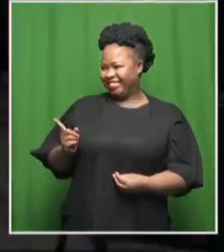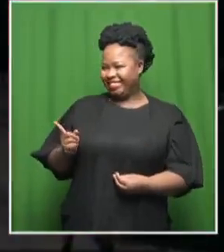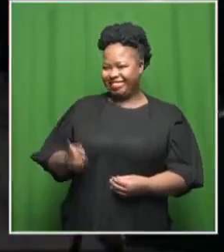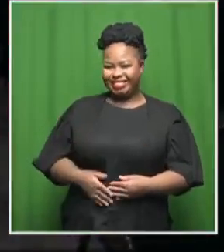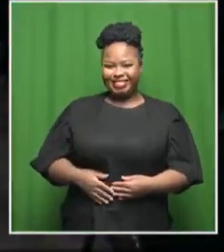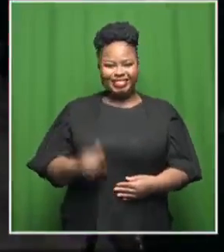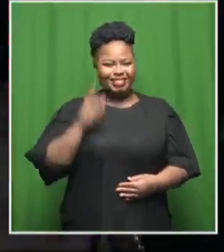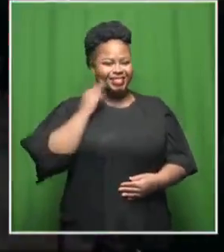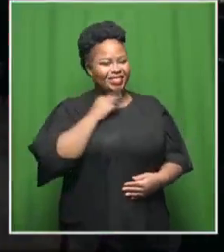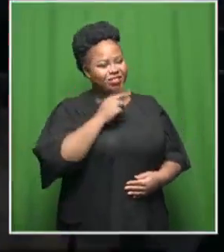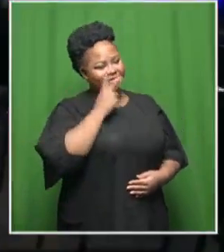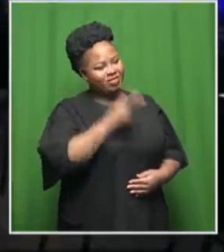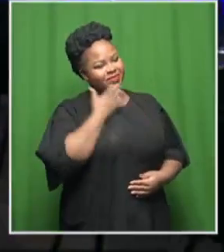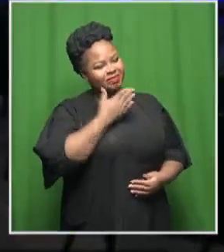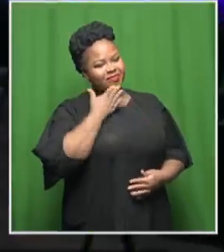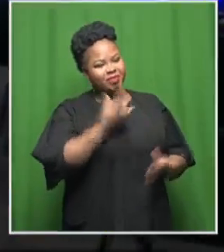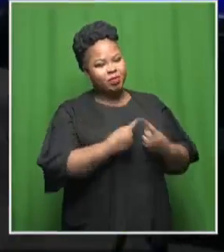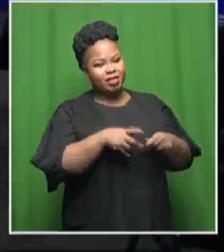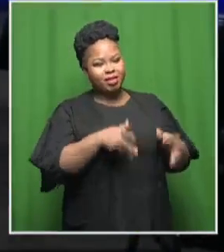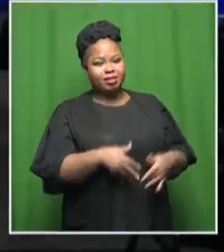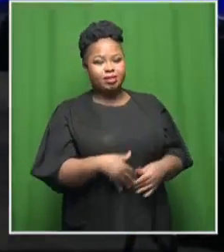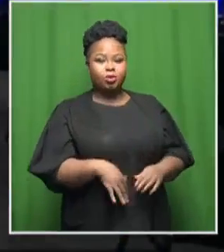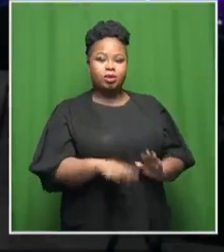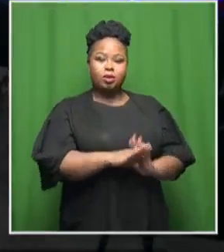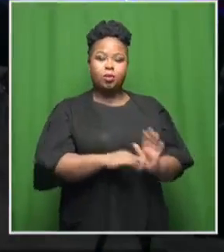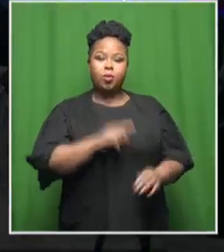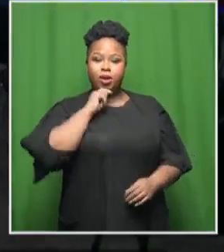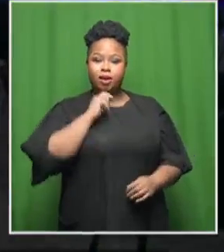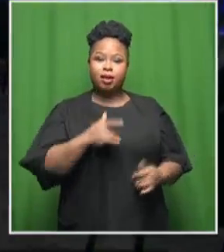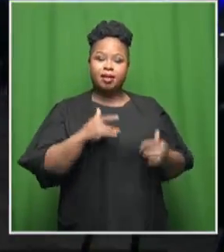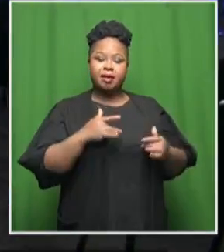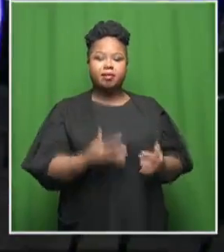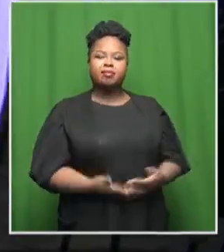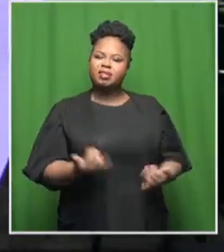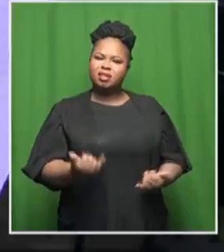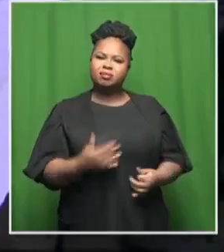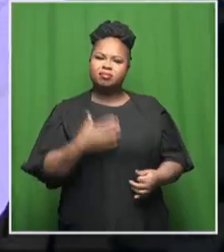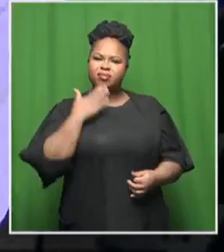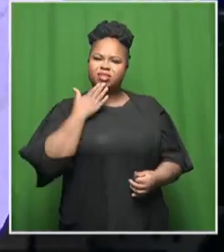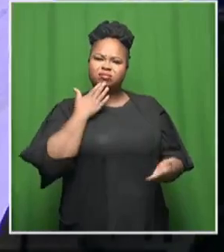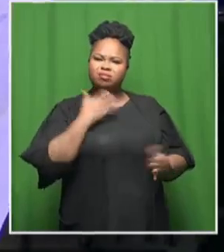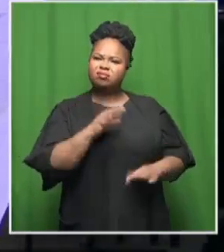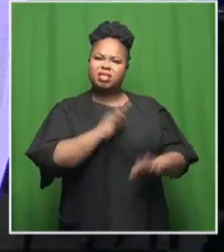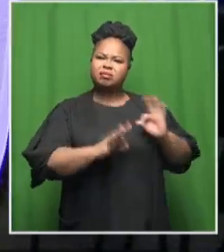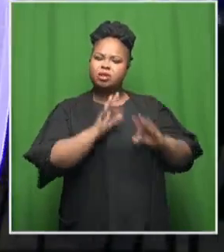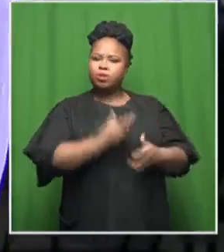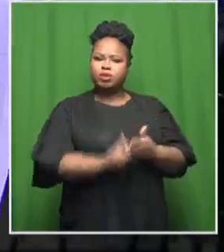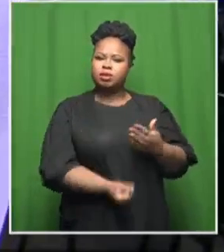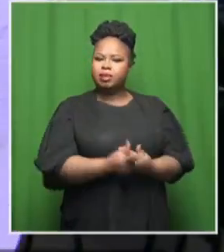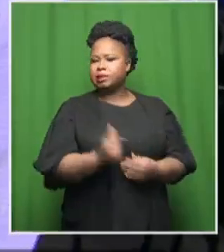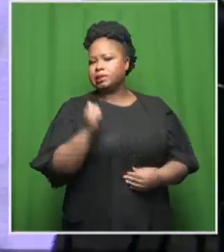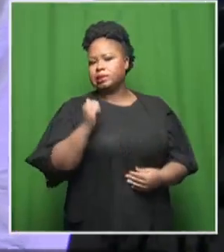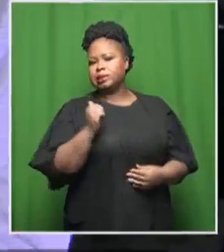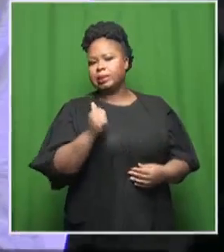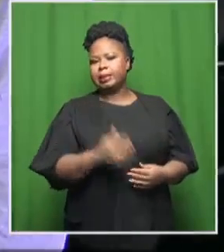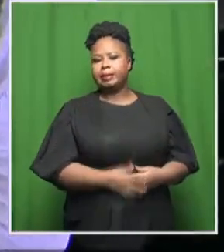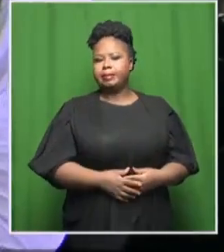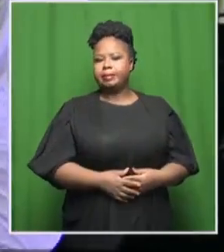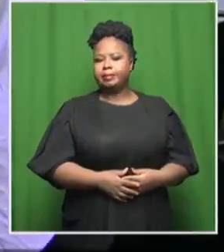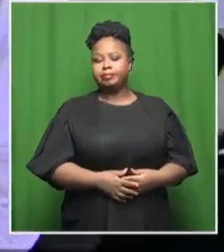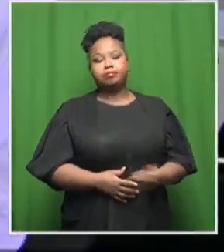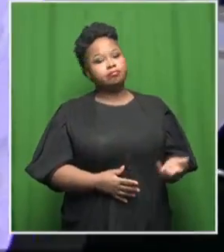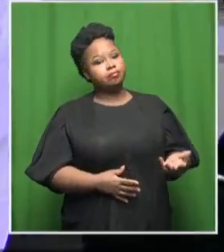Randall, nice to see you, and thanks so much for talking to us here on the program. So let's talk about some of the issues that happened yesterday in terms of